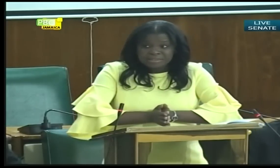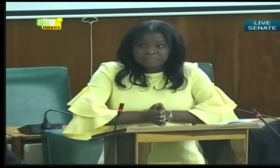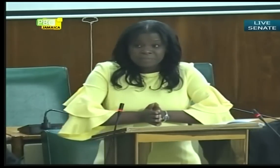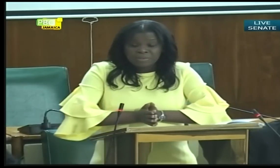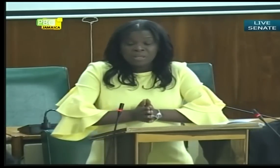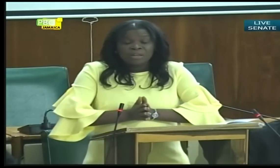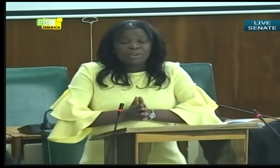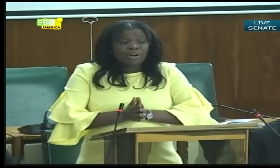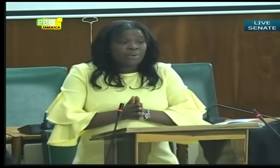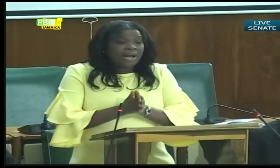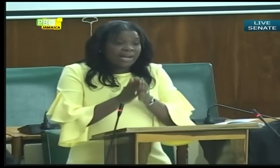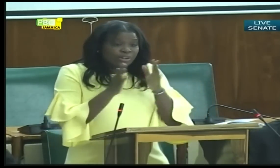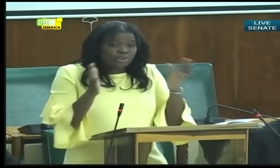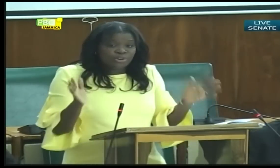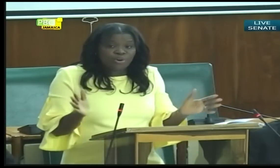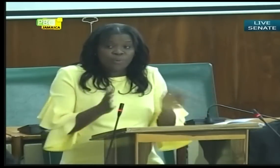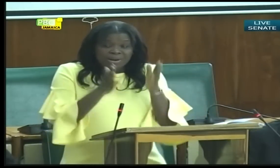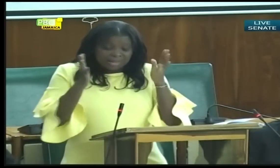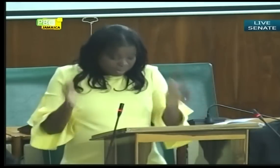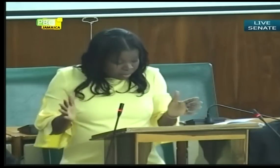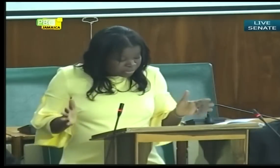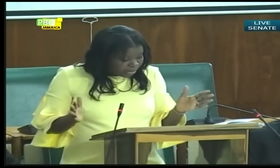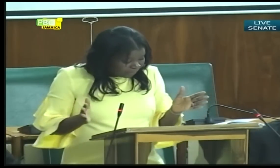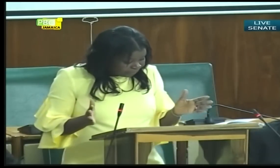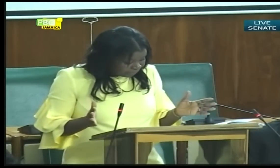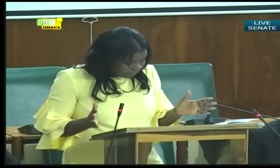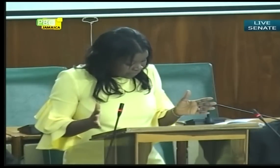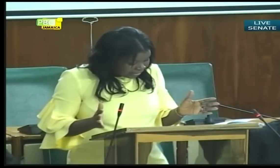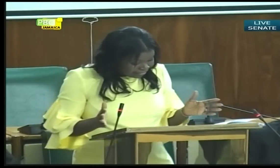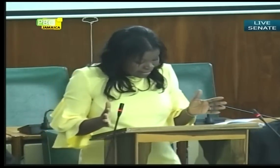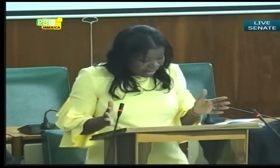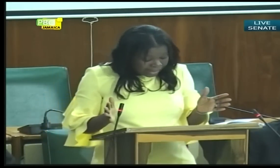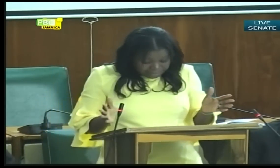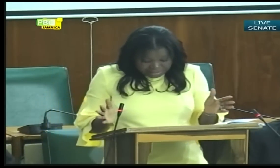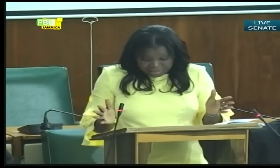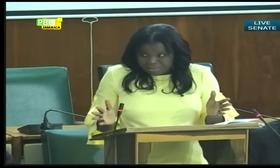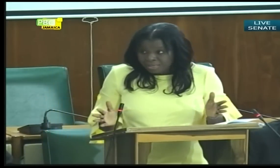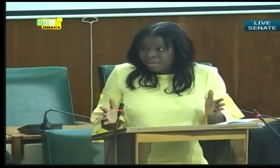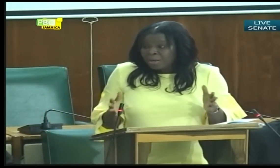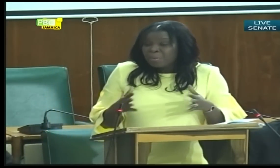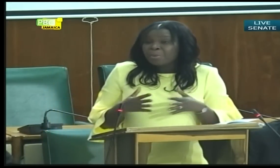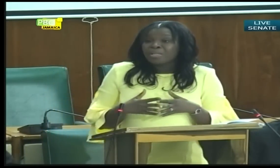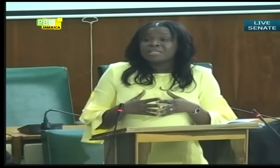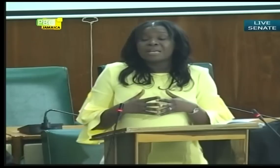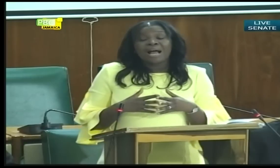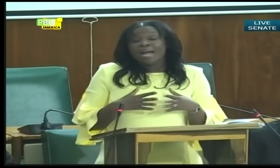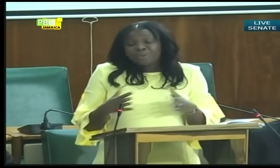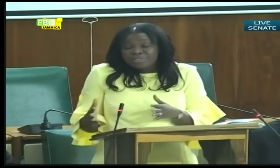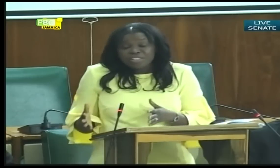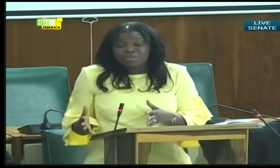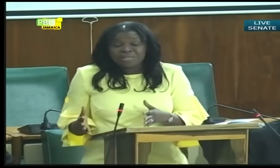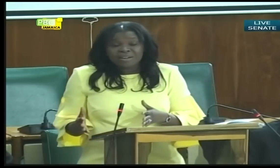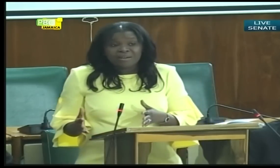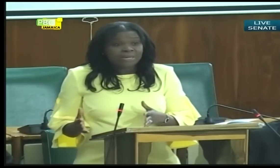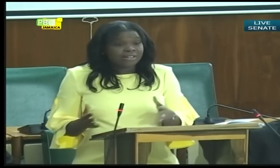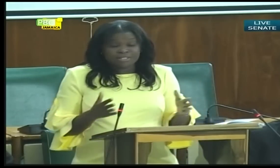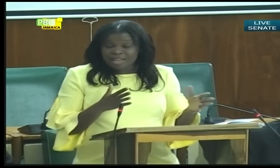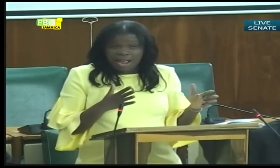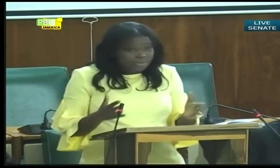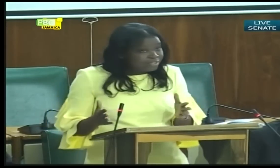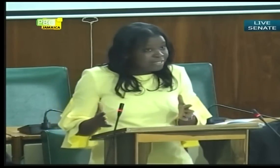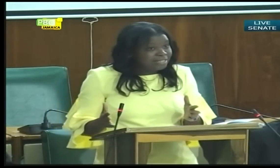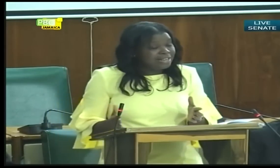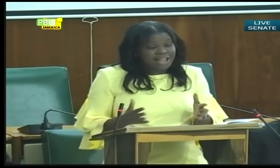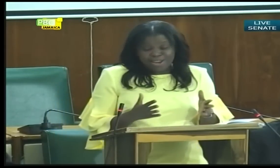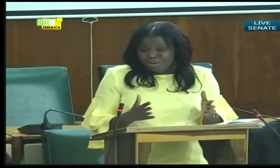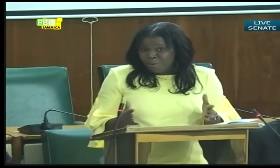child. Now, I don't know where that comes from, admittedly, but I don't think it should be there, because I